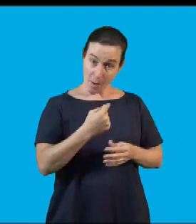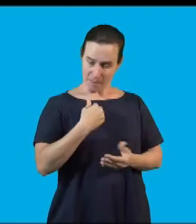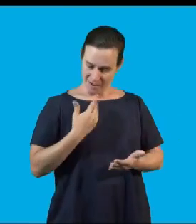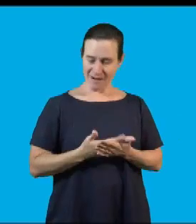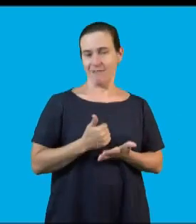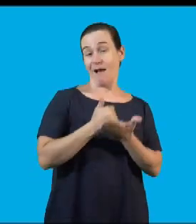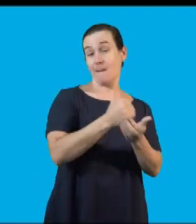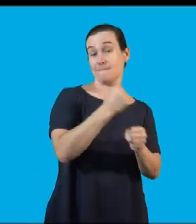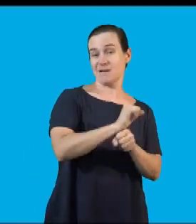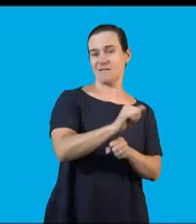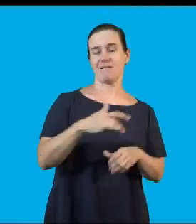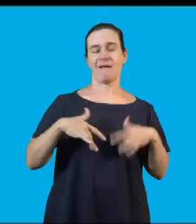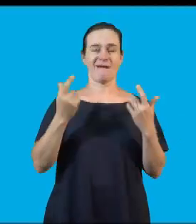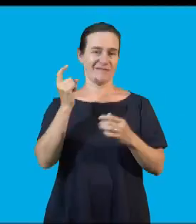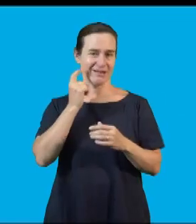easier.